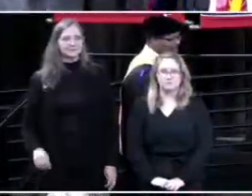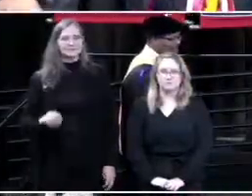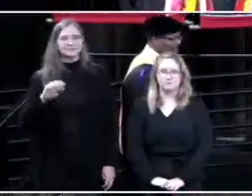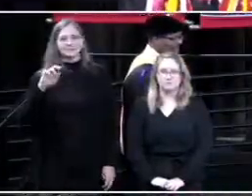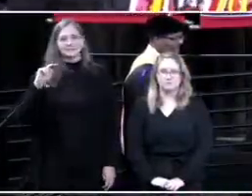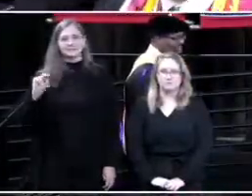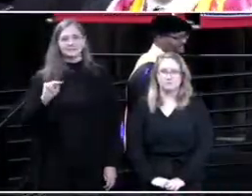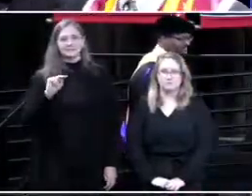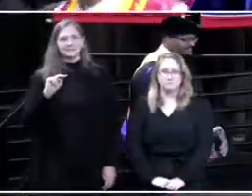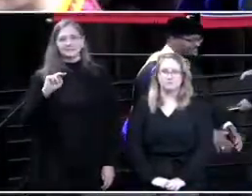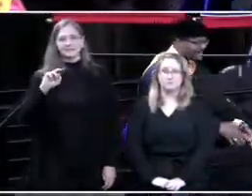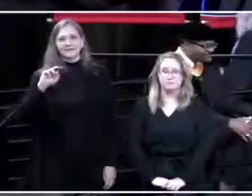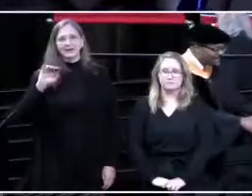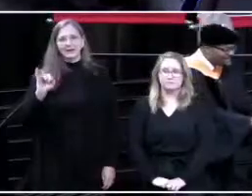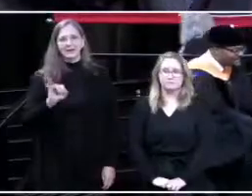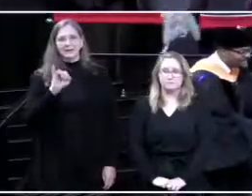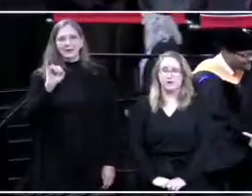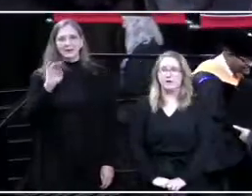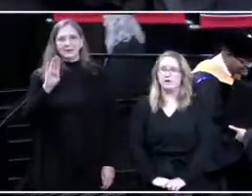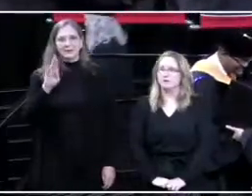Nashay Himari Brooks.